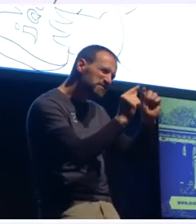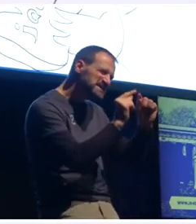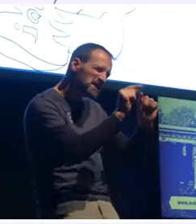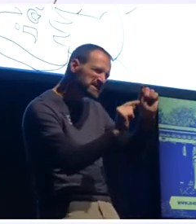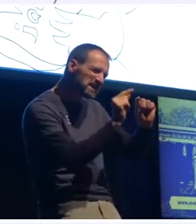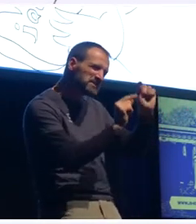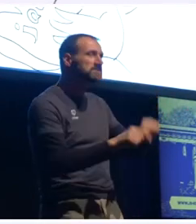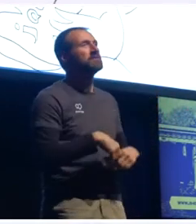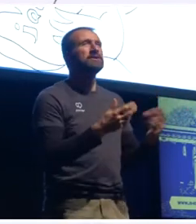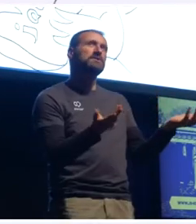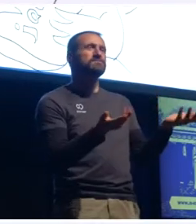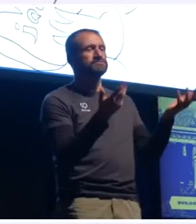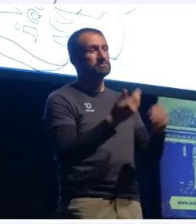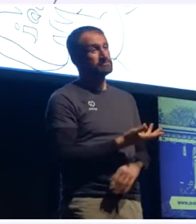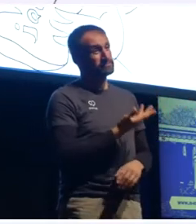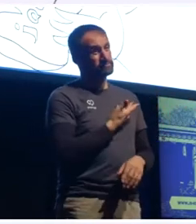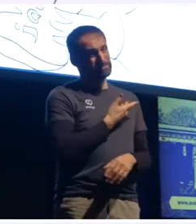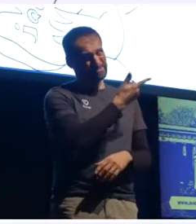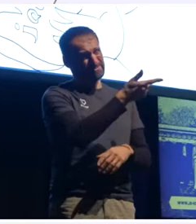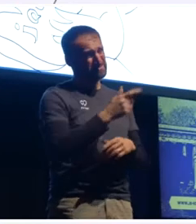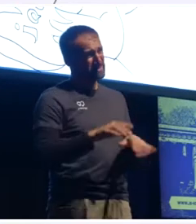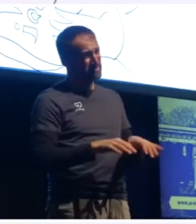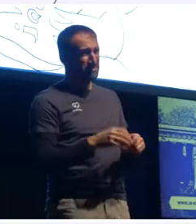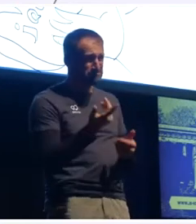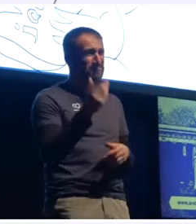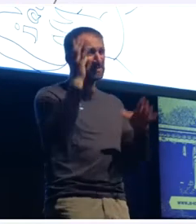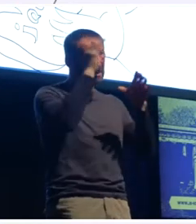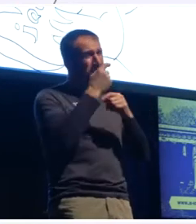Poor developer cried themselves to sleep every night.